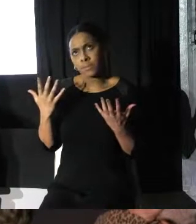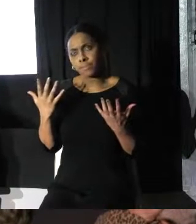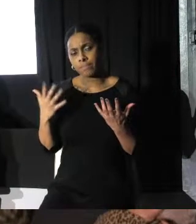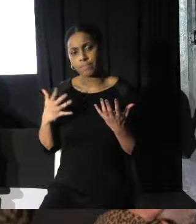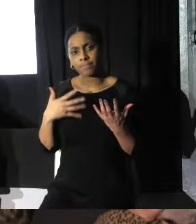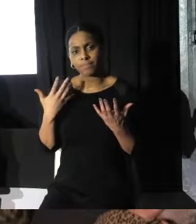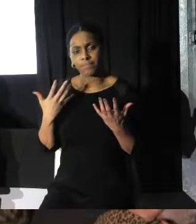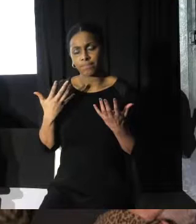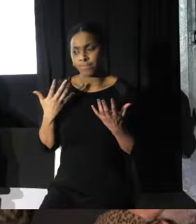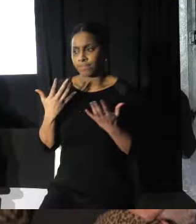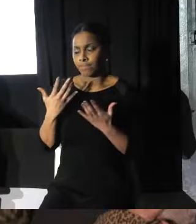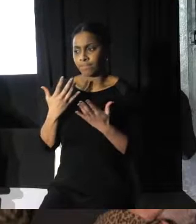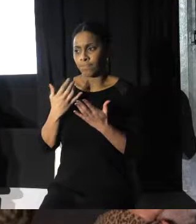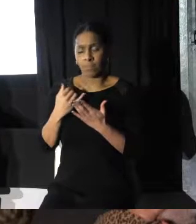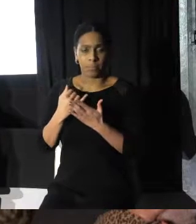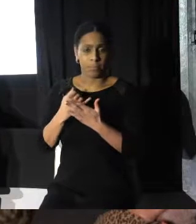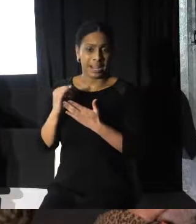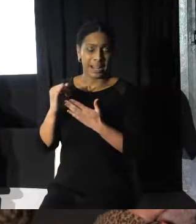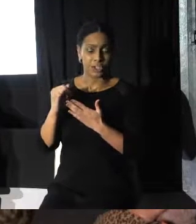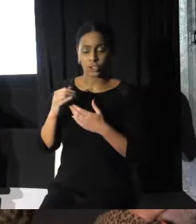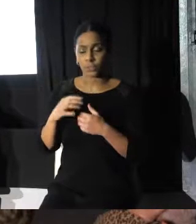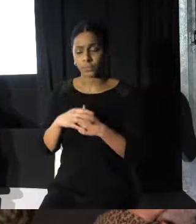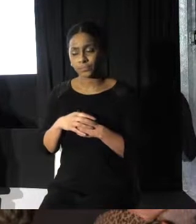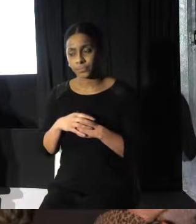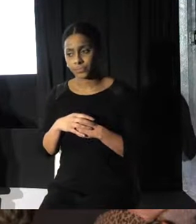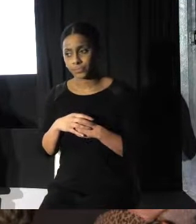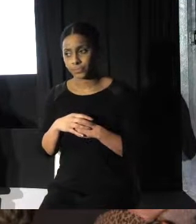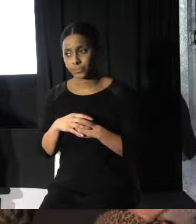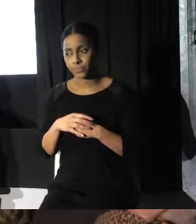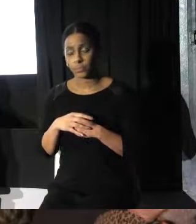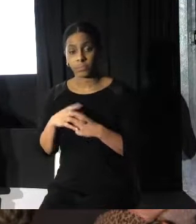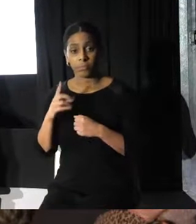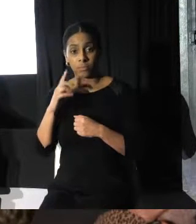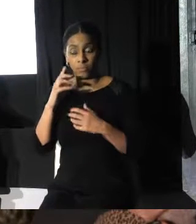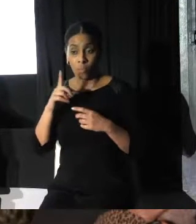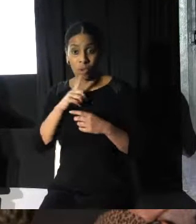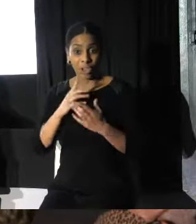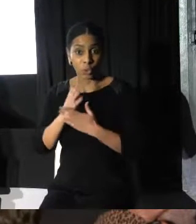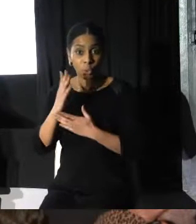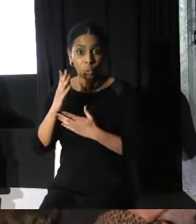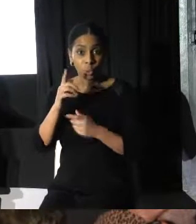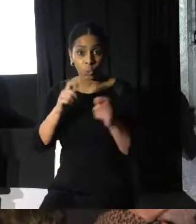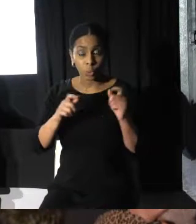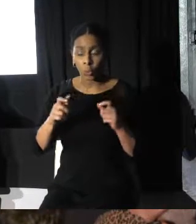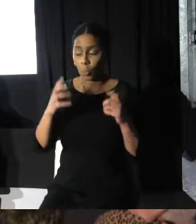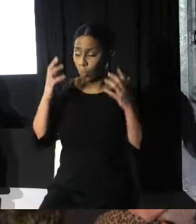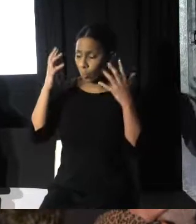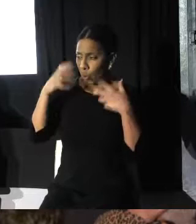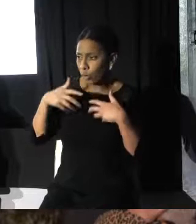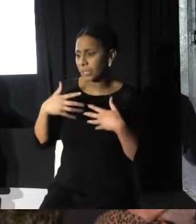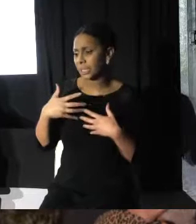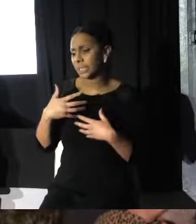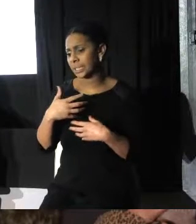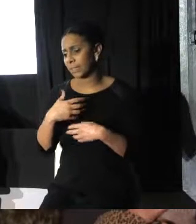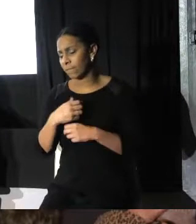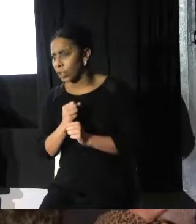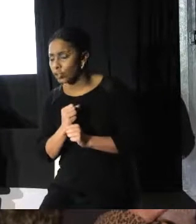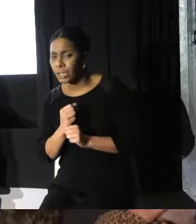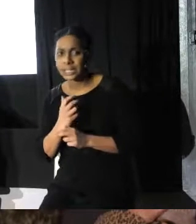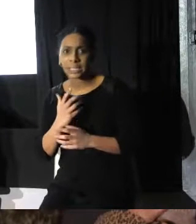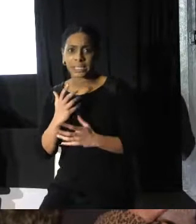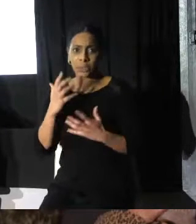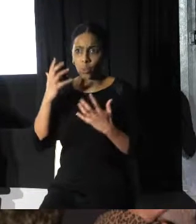in flow. And the backlash is around, you know, worries and frustrations and anxieties about